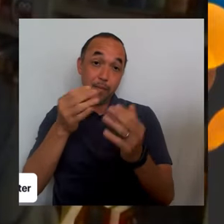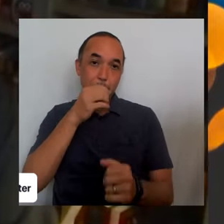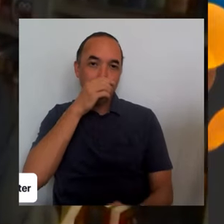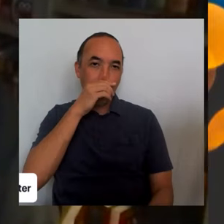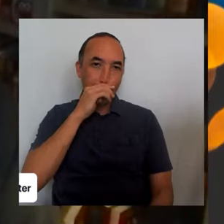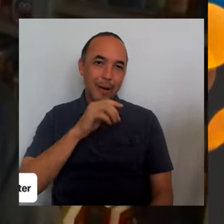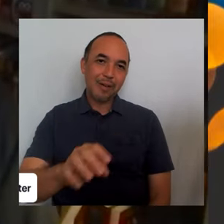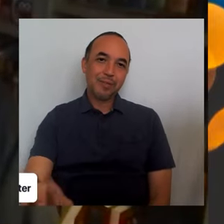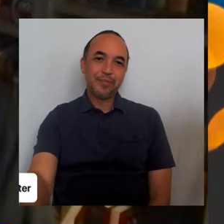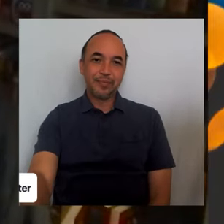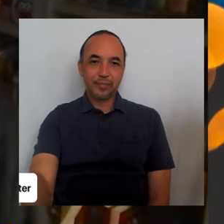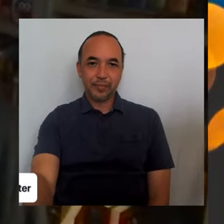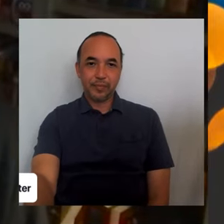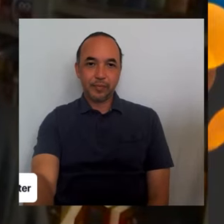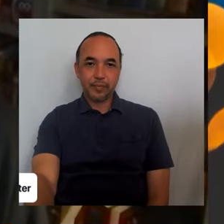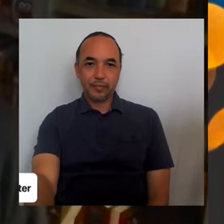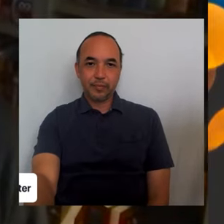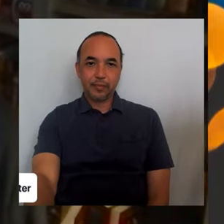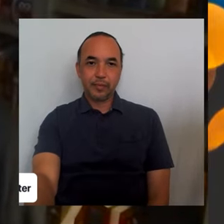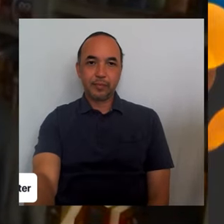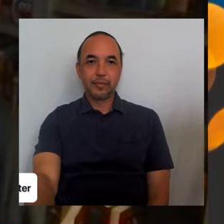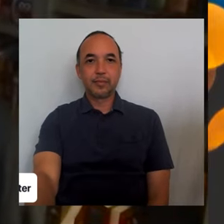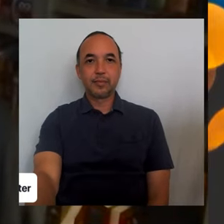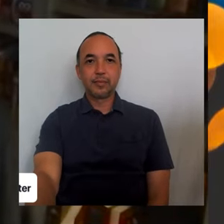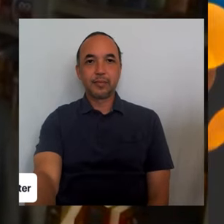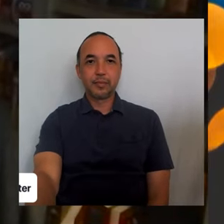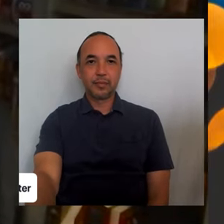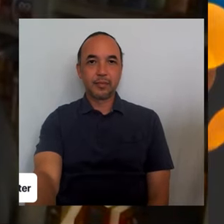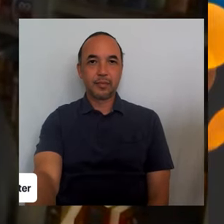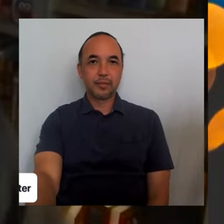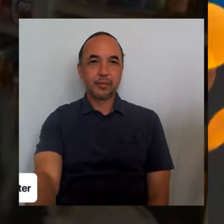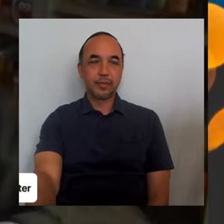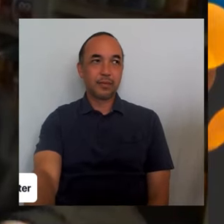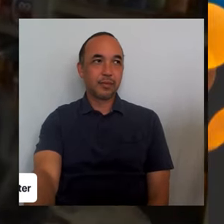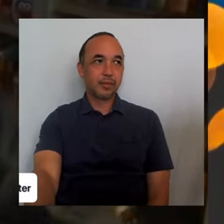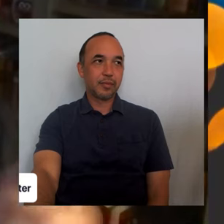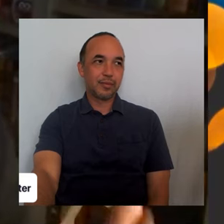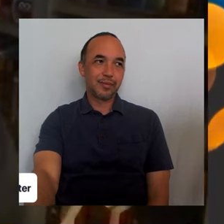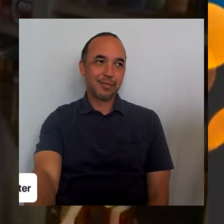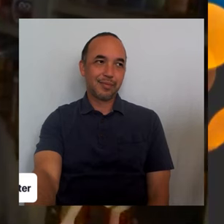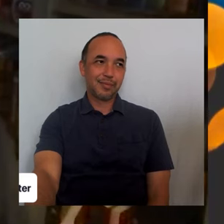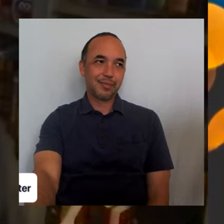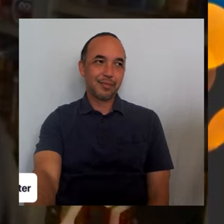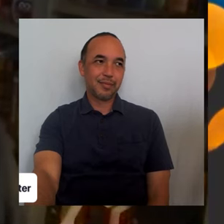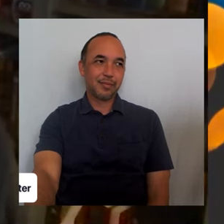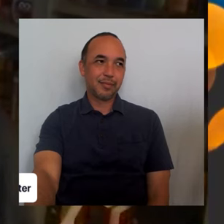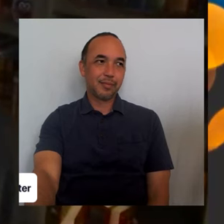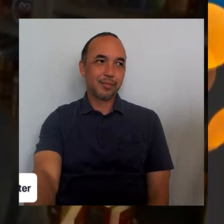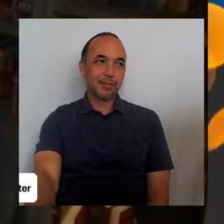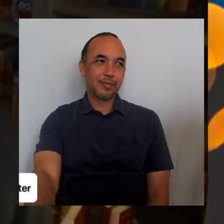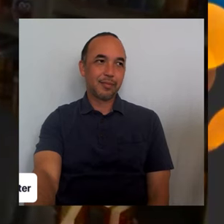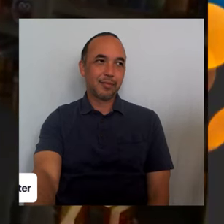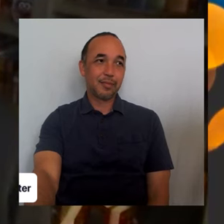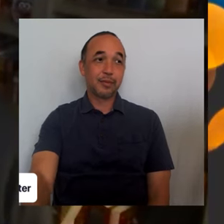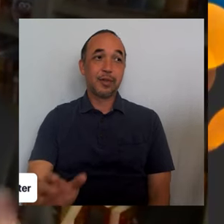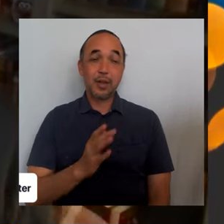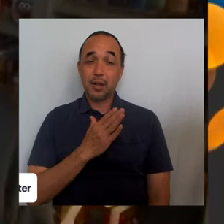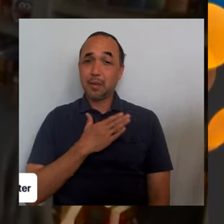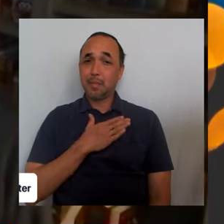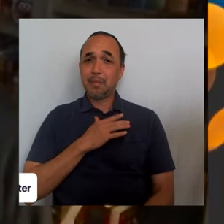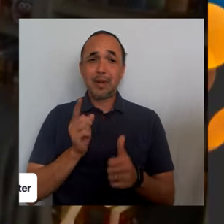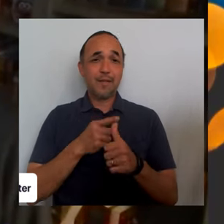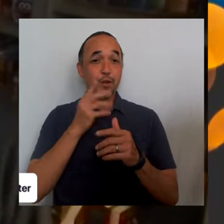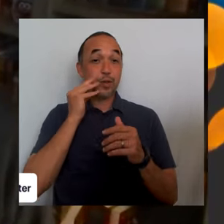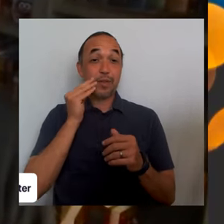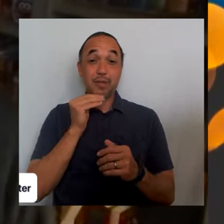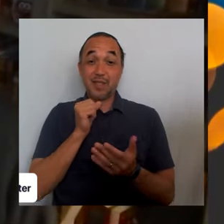My first experience wasn't even my experience, and strangely, I didn't even know it was an experience until